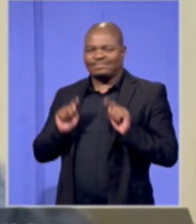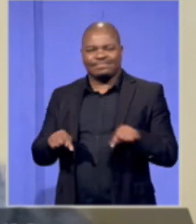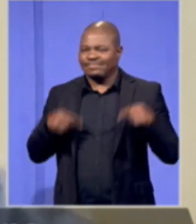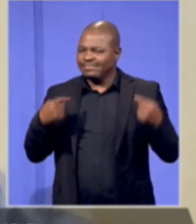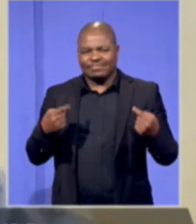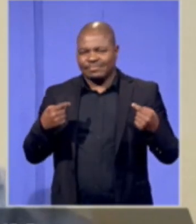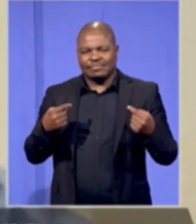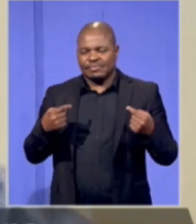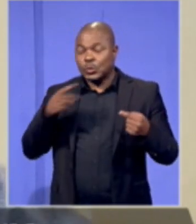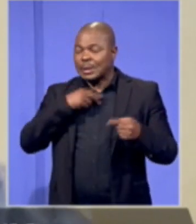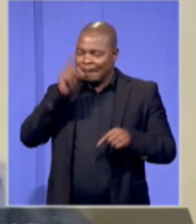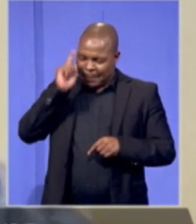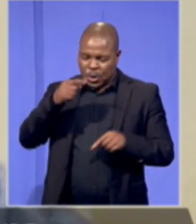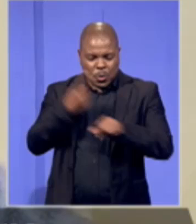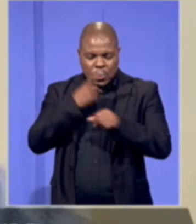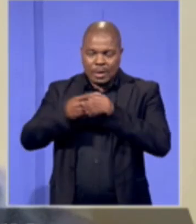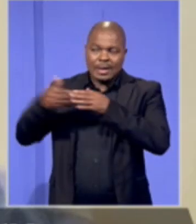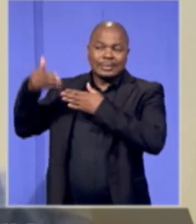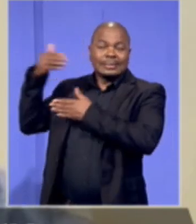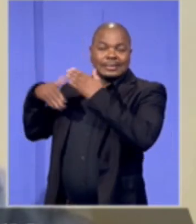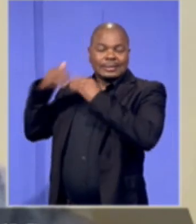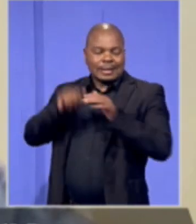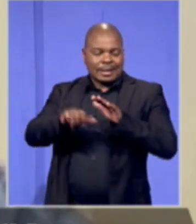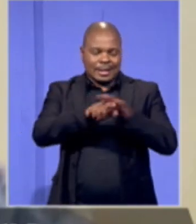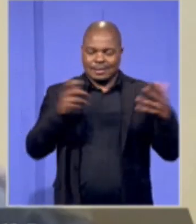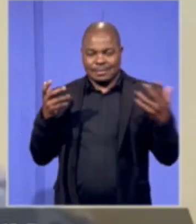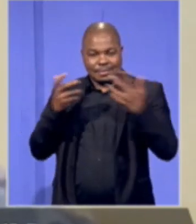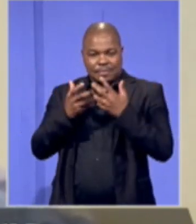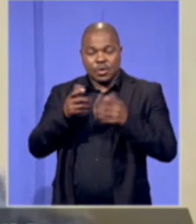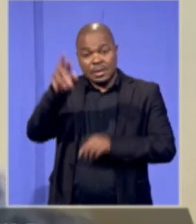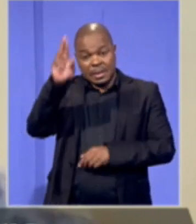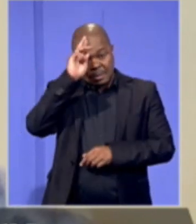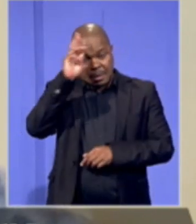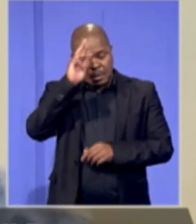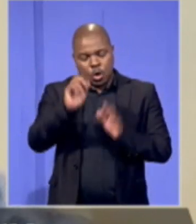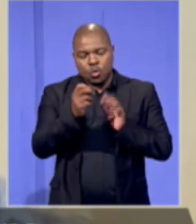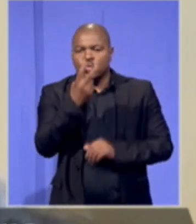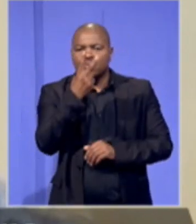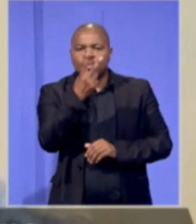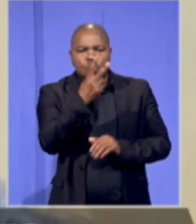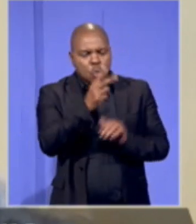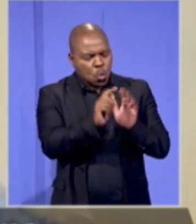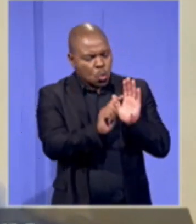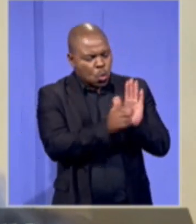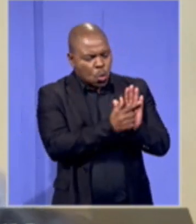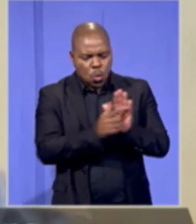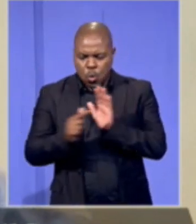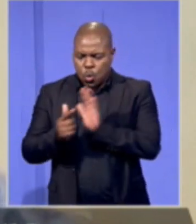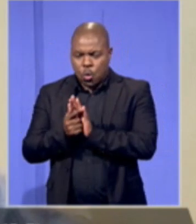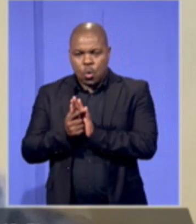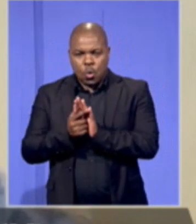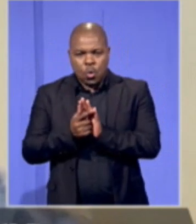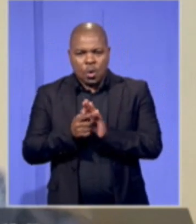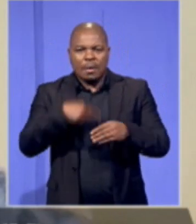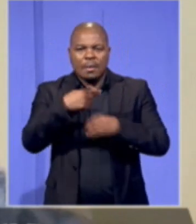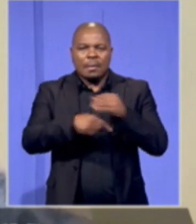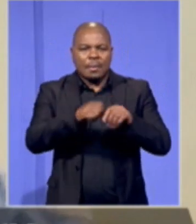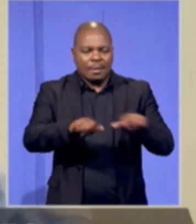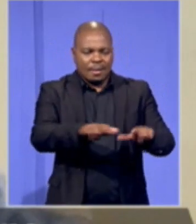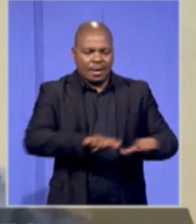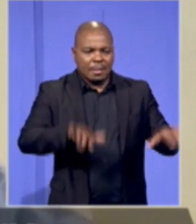tswa kae o tla hlokomela hore ntse re na le melao e mmedi e leng hore e tsamaisa hore batho ba fumane lefatshe